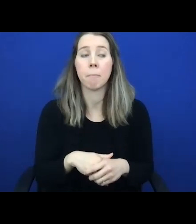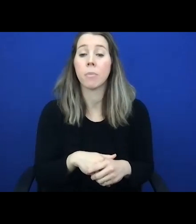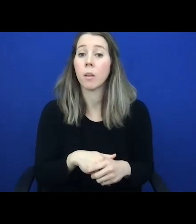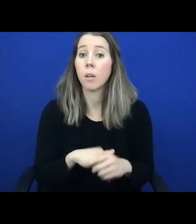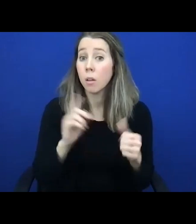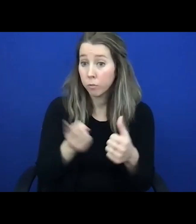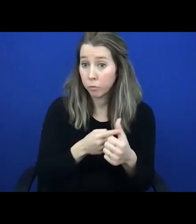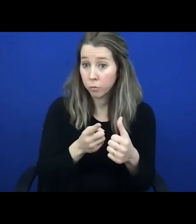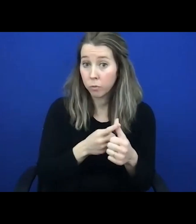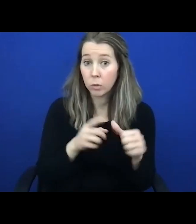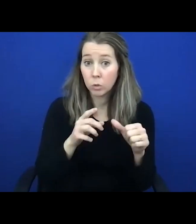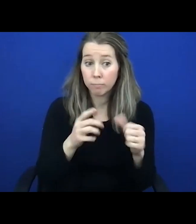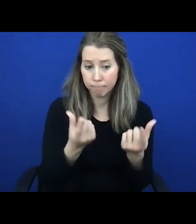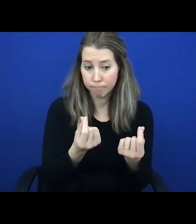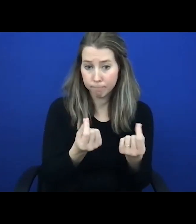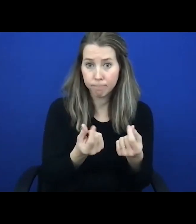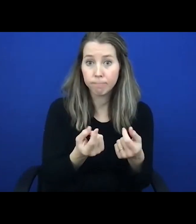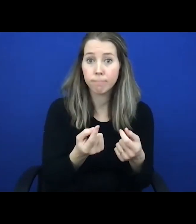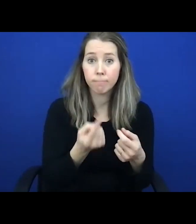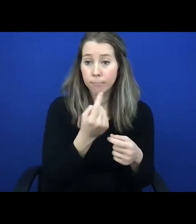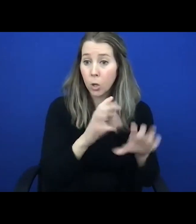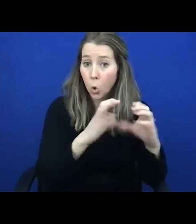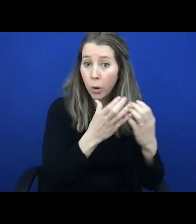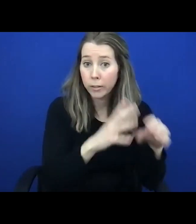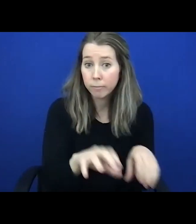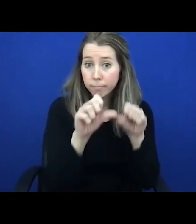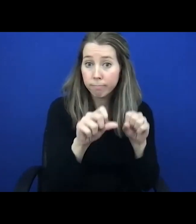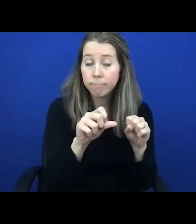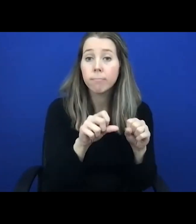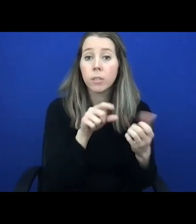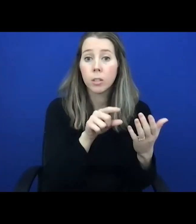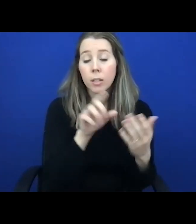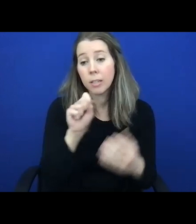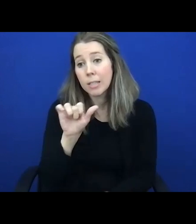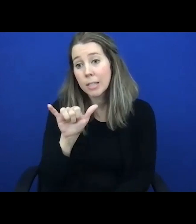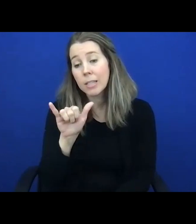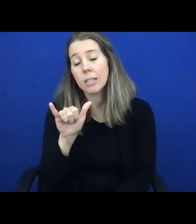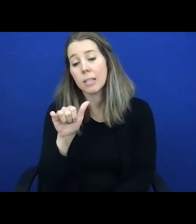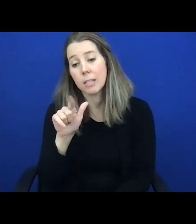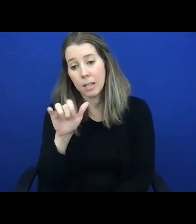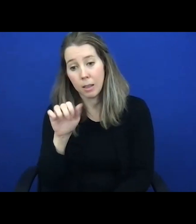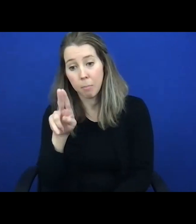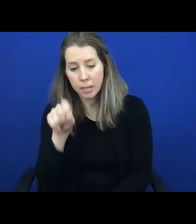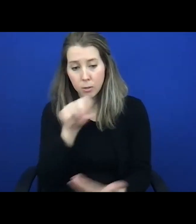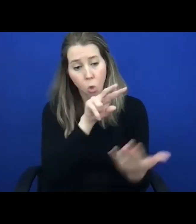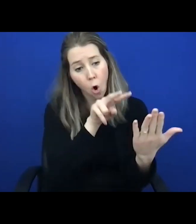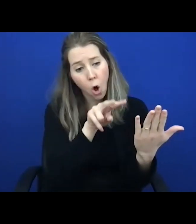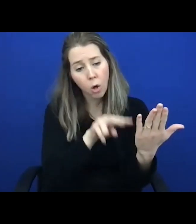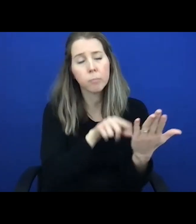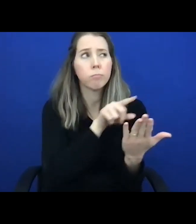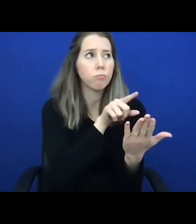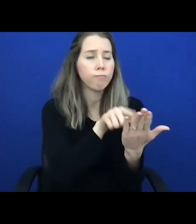thing you do when you get in one of those courses is you look at the syllabus for the course. What are